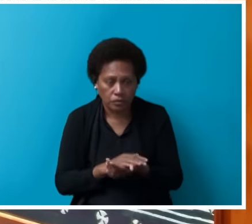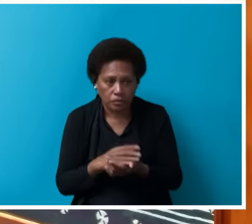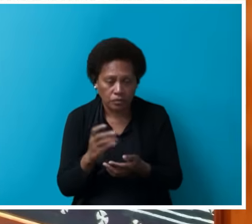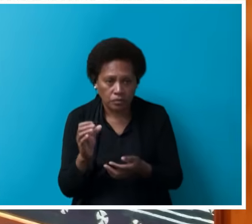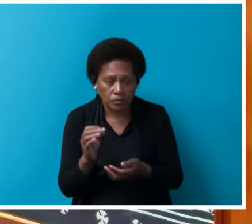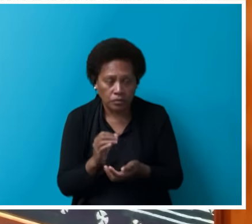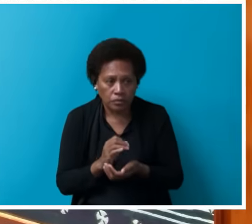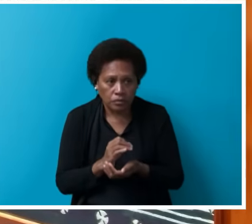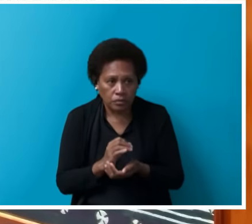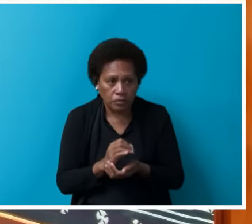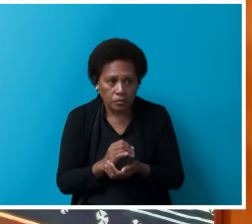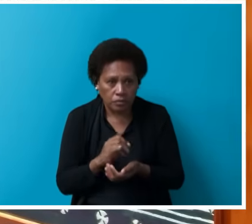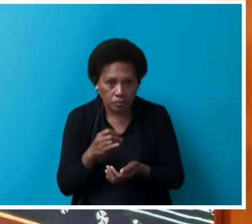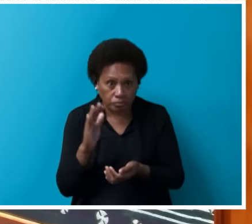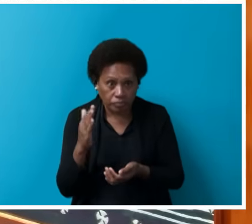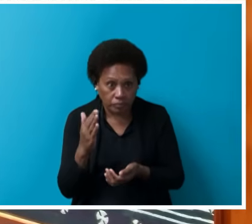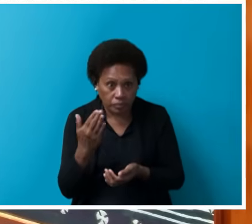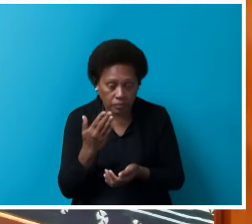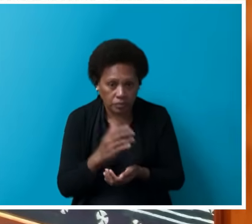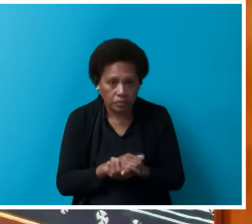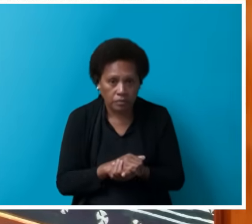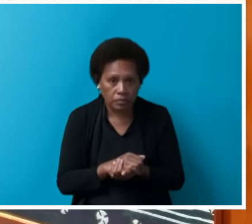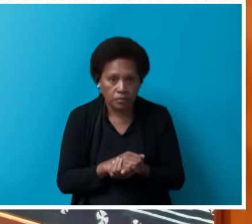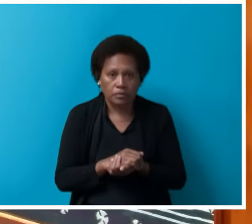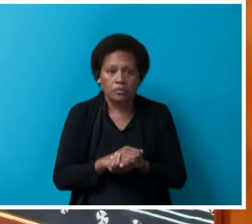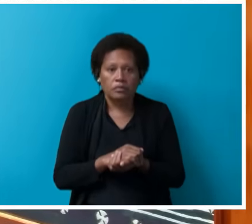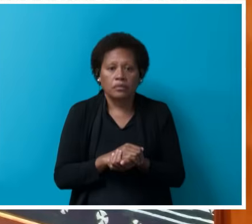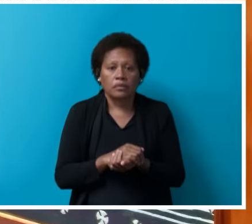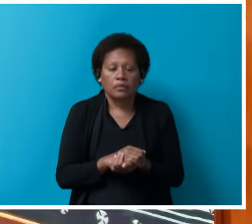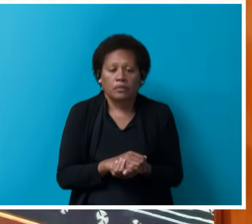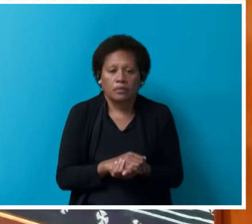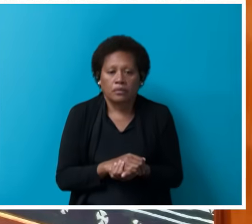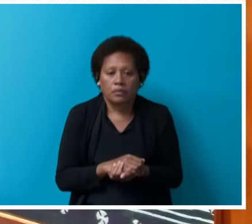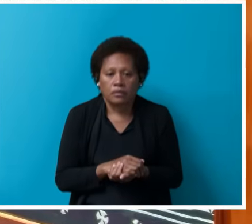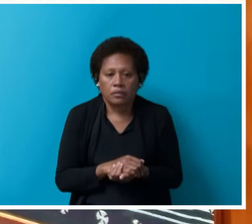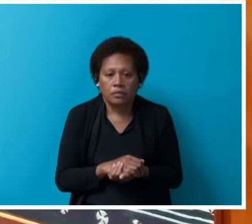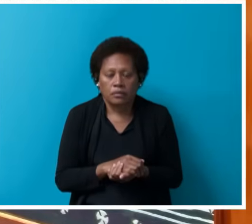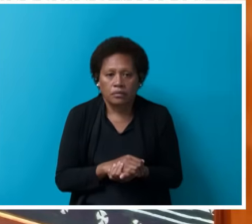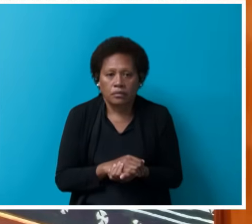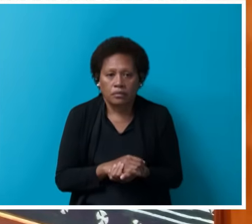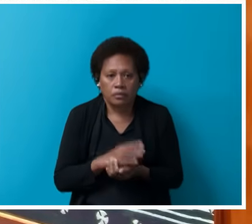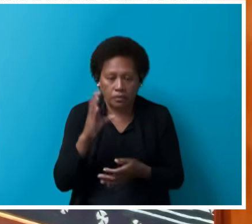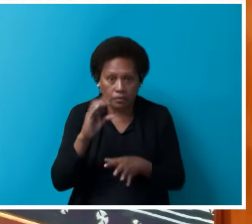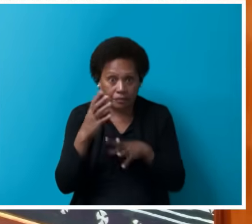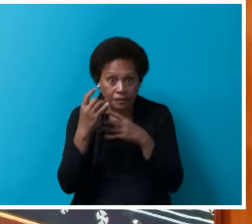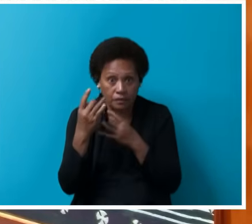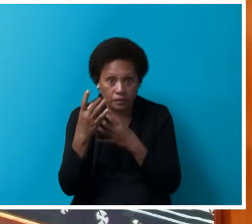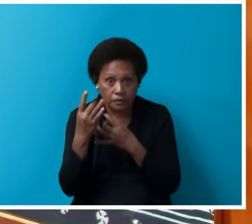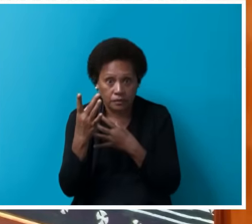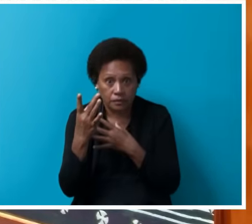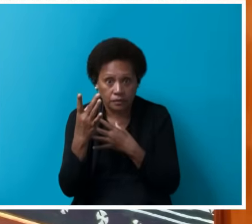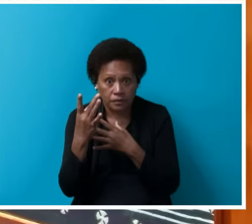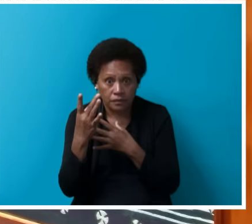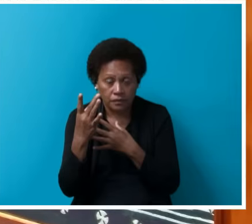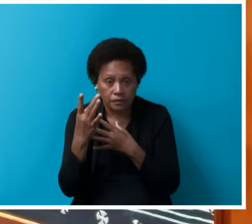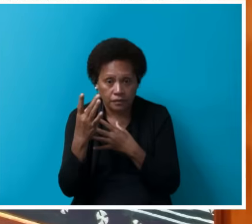in social media, you ascertain the veracity of that information before you